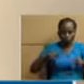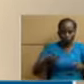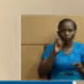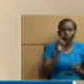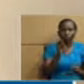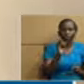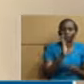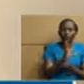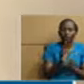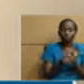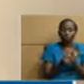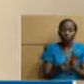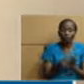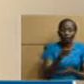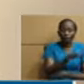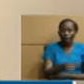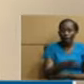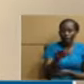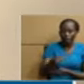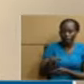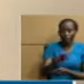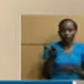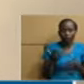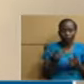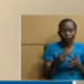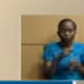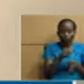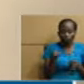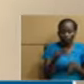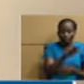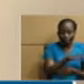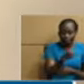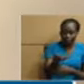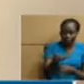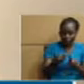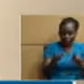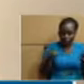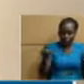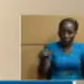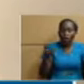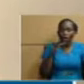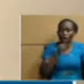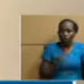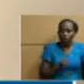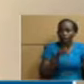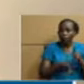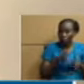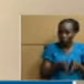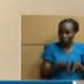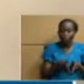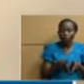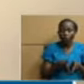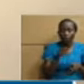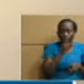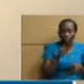and highlighted that the first rollout of SAGE in those areas, the elder people had been